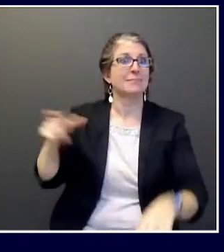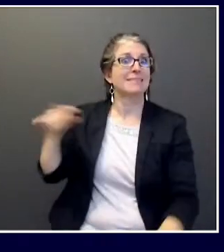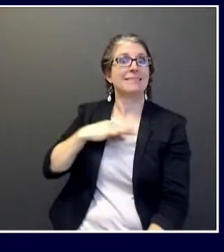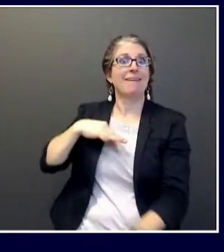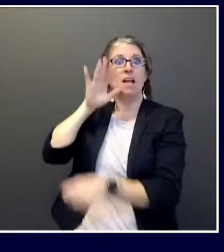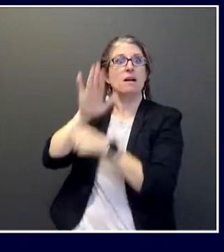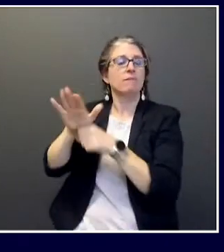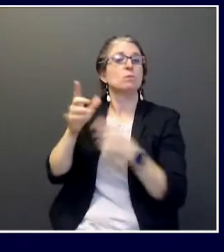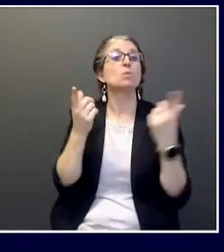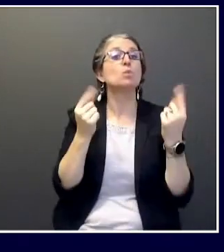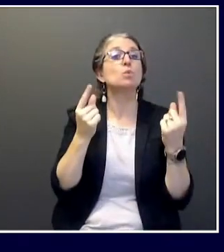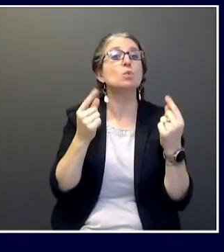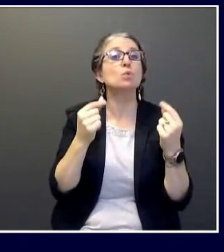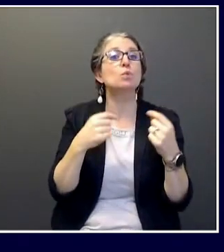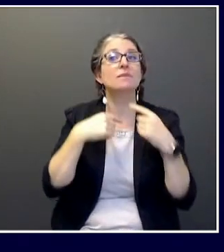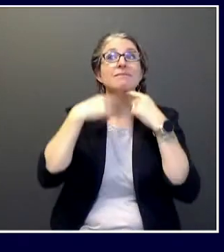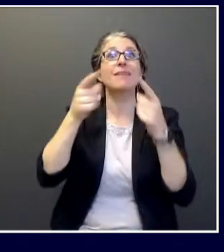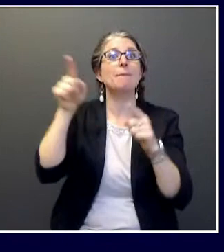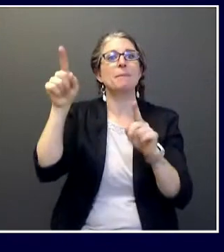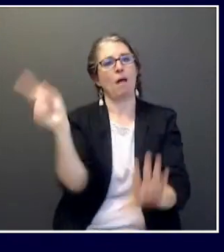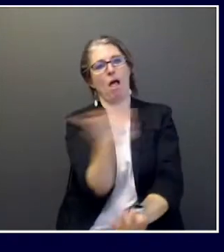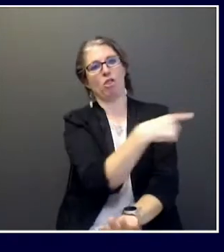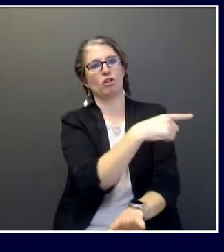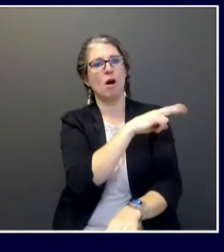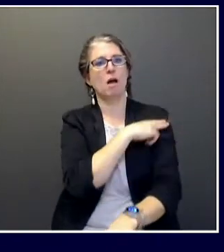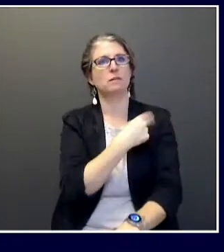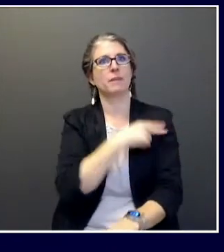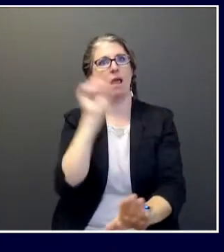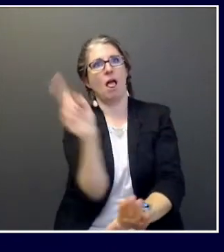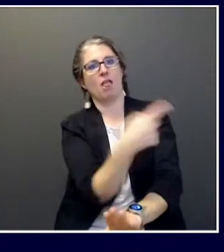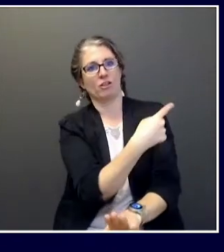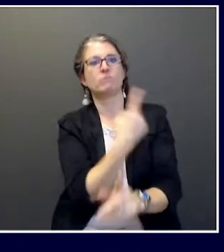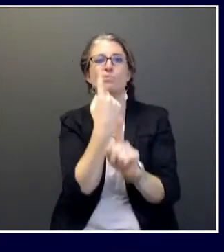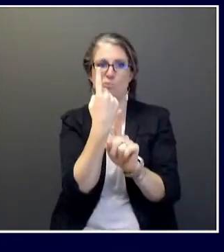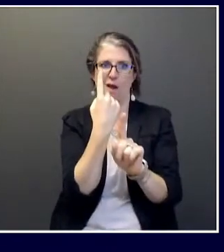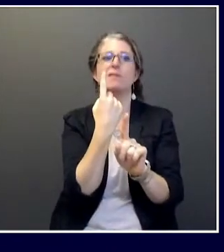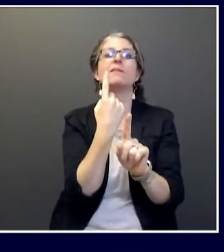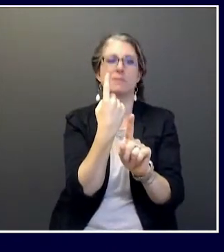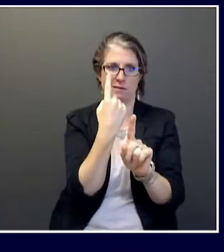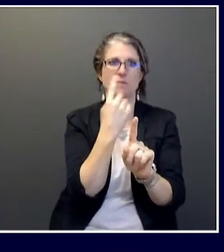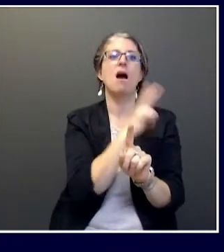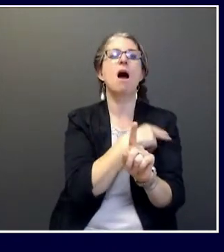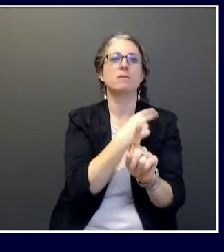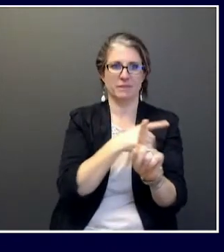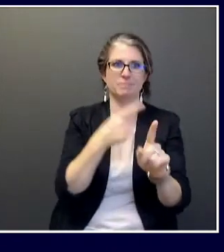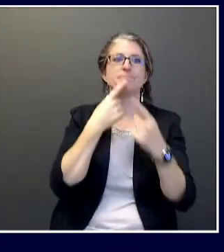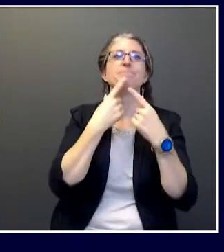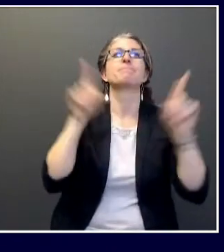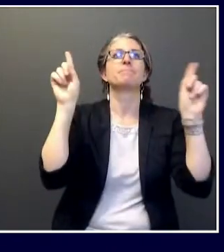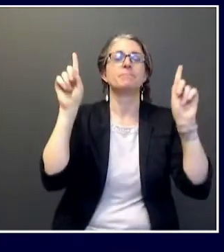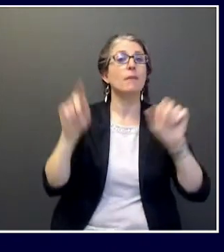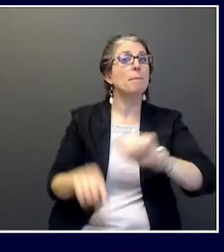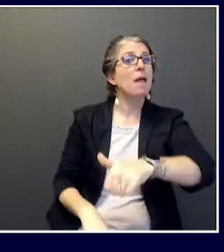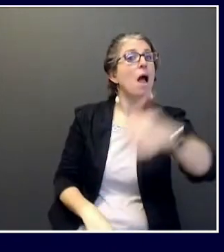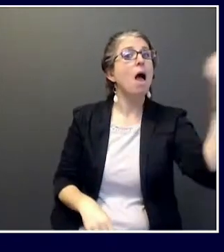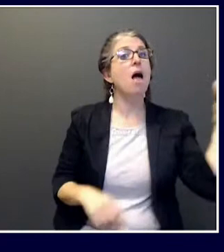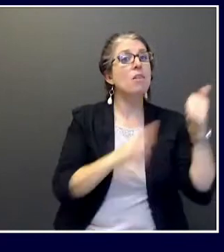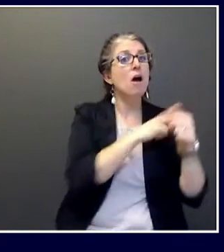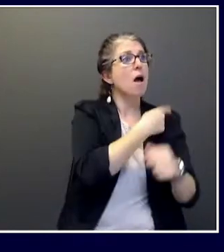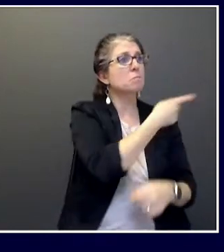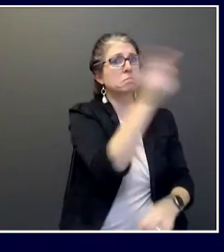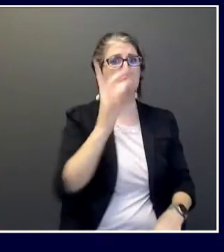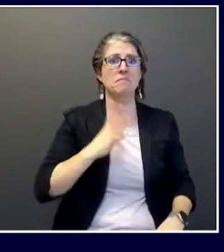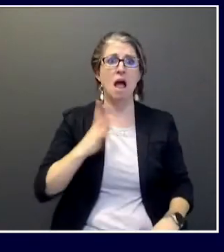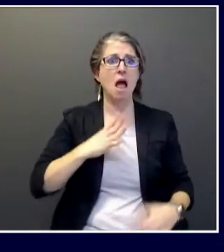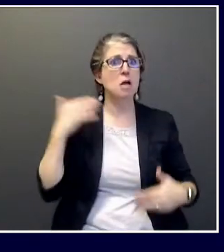we have kind of training programs for people who are training to become a certified nursing assistant. That is an 8-hour training